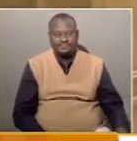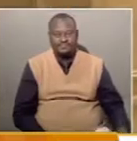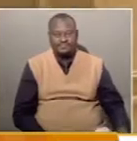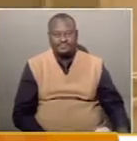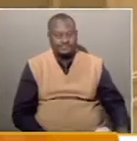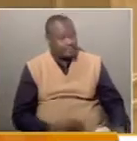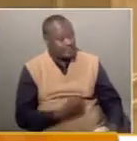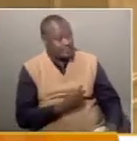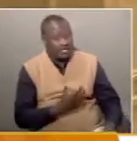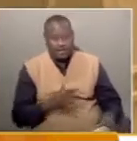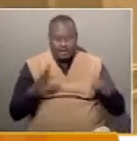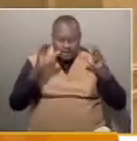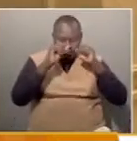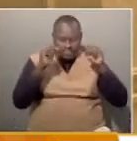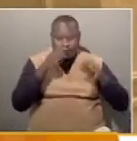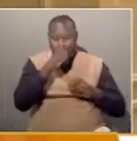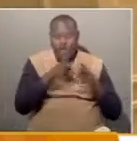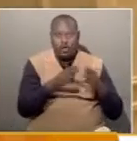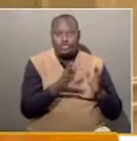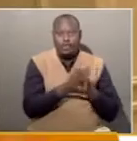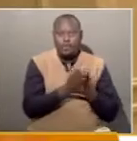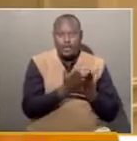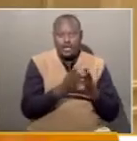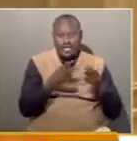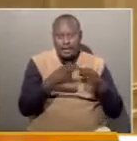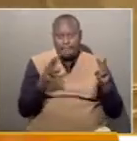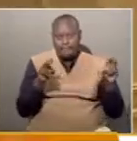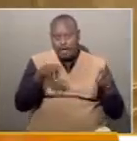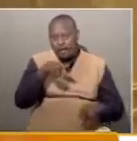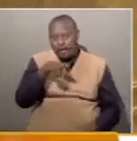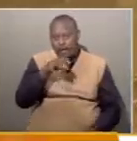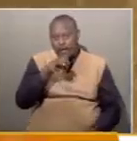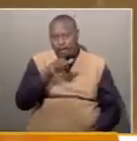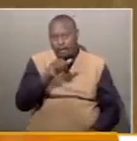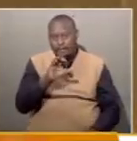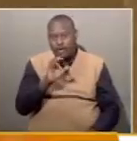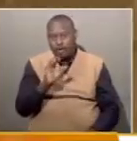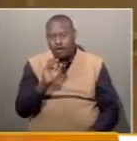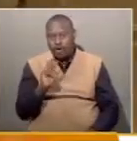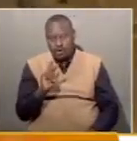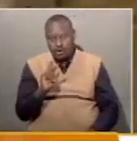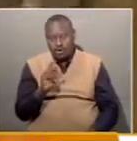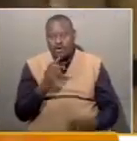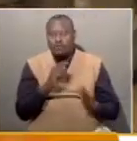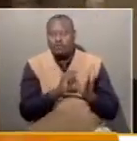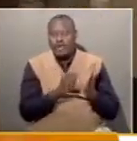President Museveni has launched a book titled Peacock, written by Mehta.